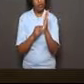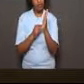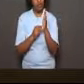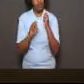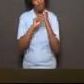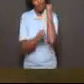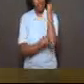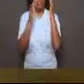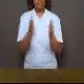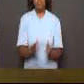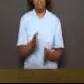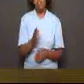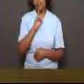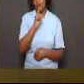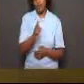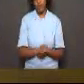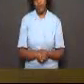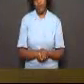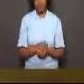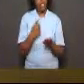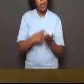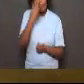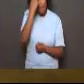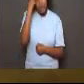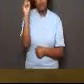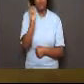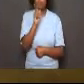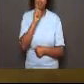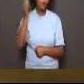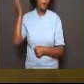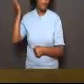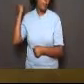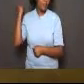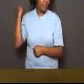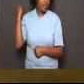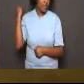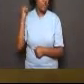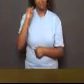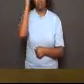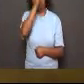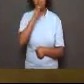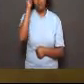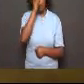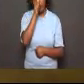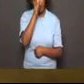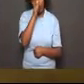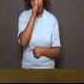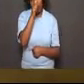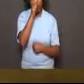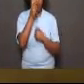radical. This is because previously, Ethiopia's